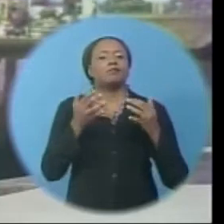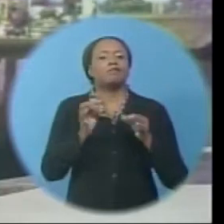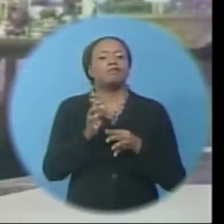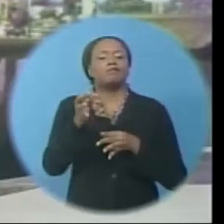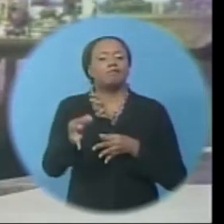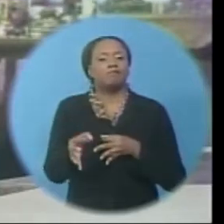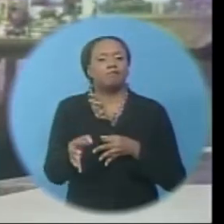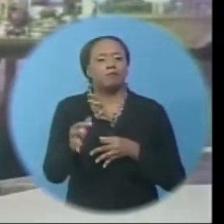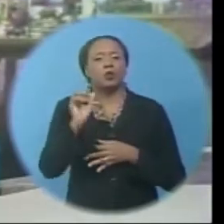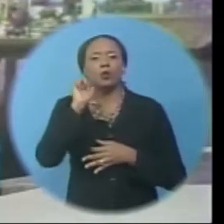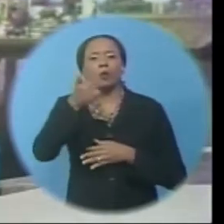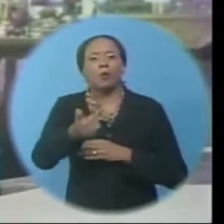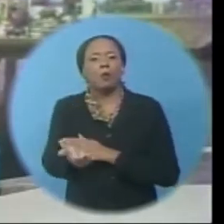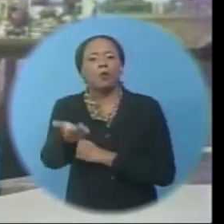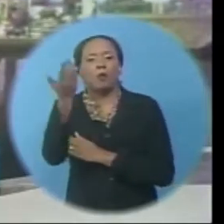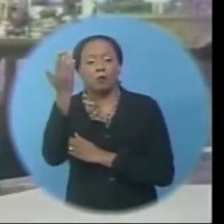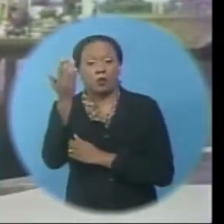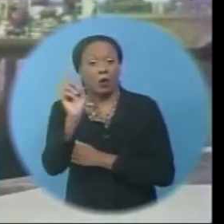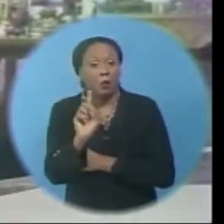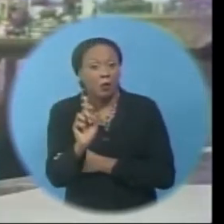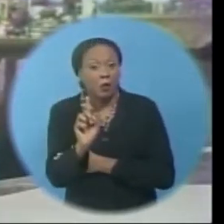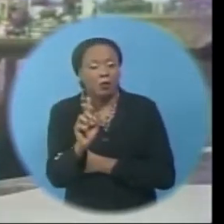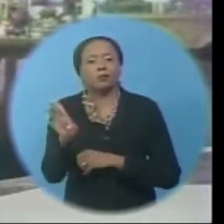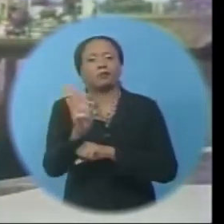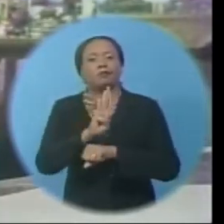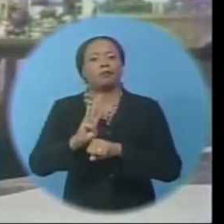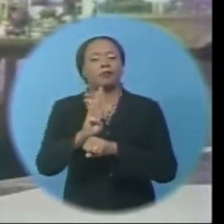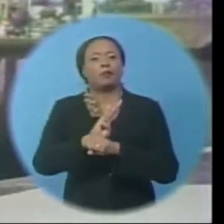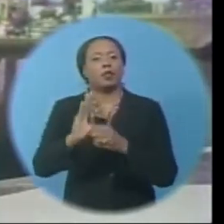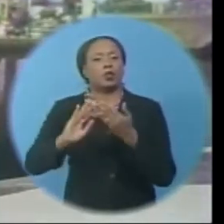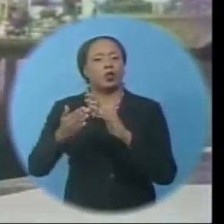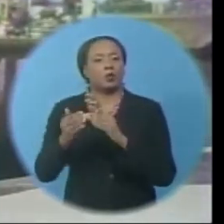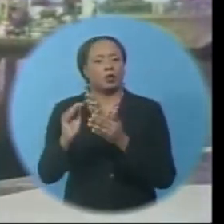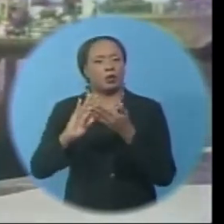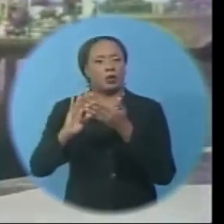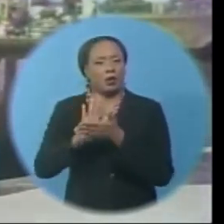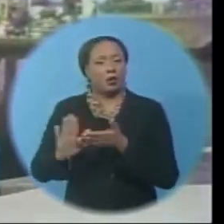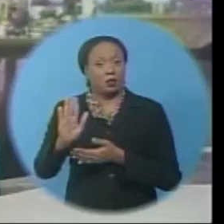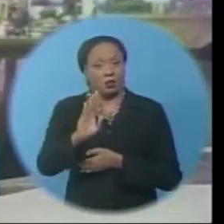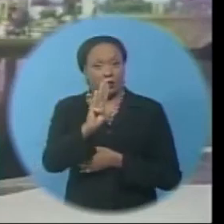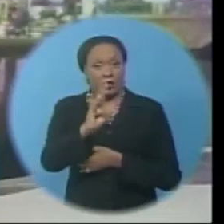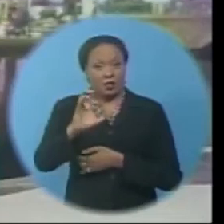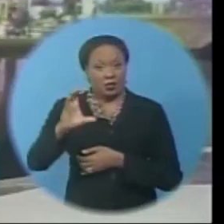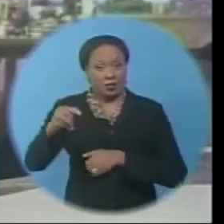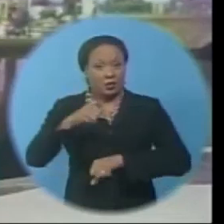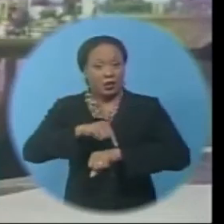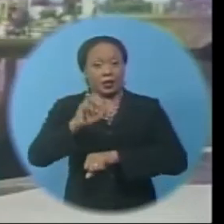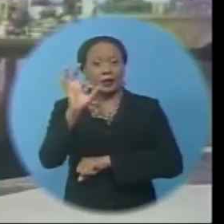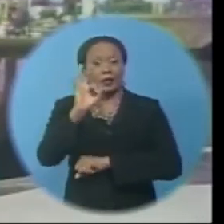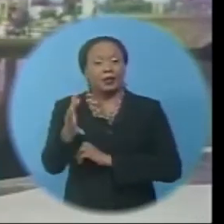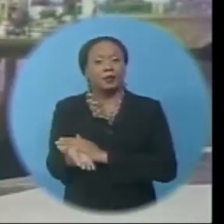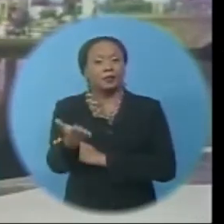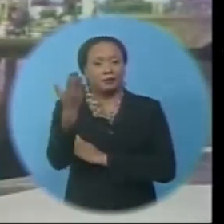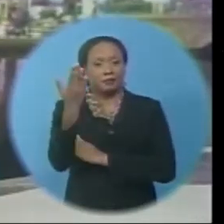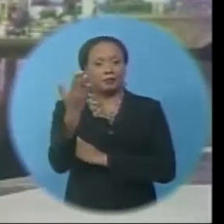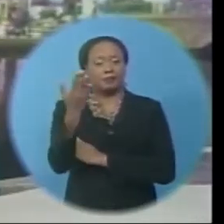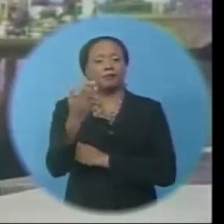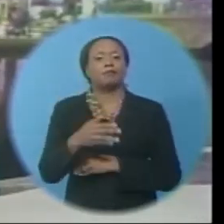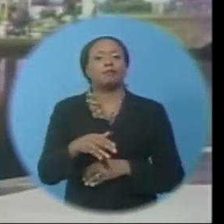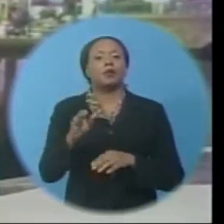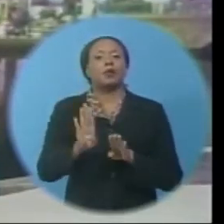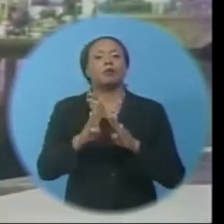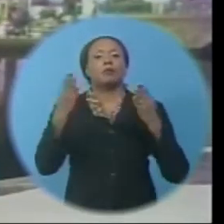to tomorrow morning at the Barbados Community College at 9 a.m. The village will be open from 9